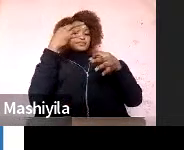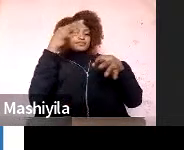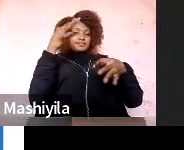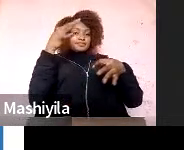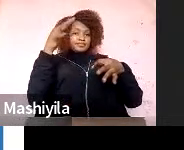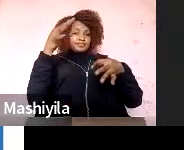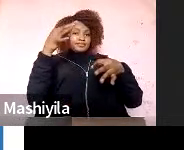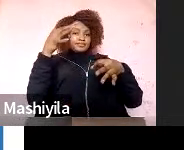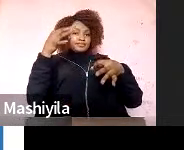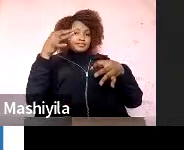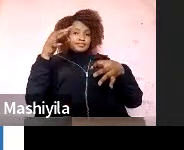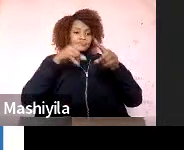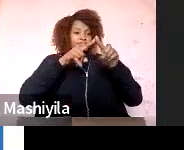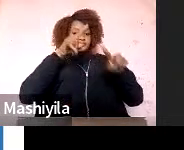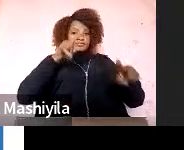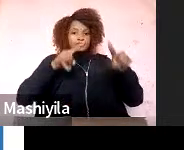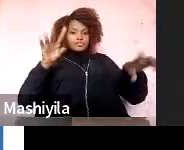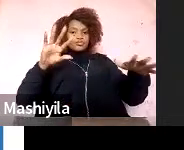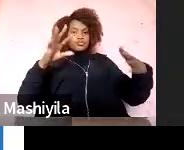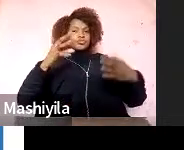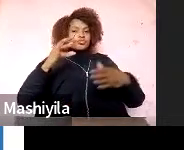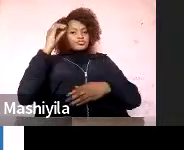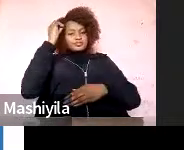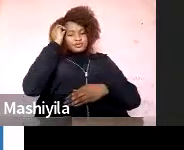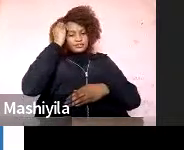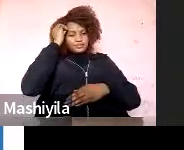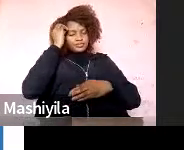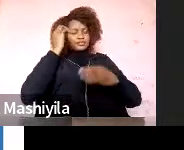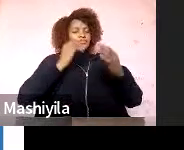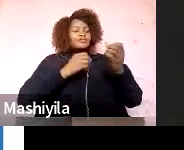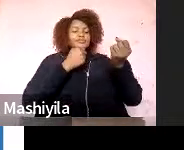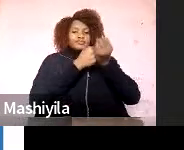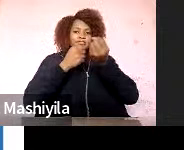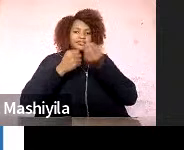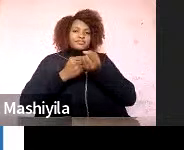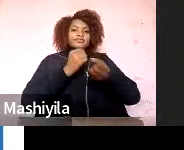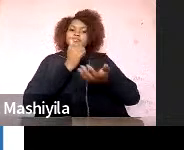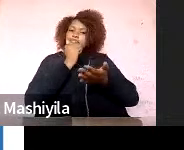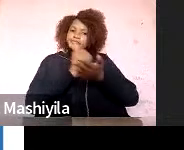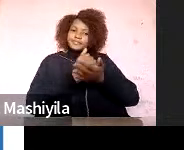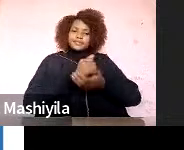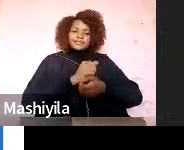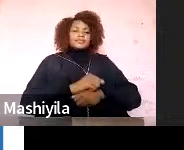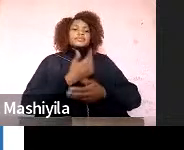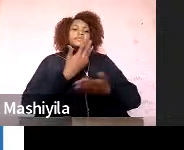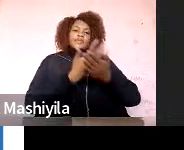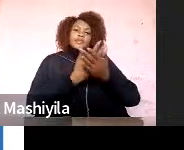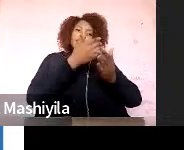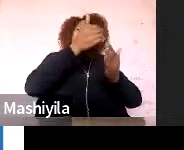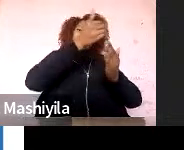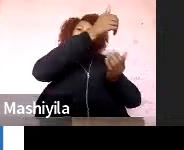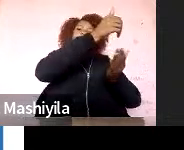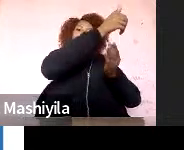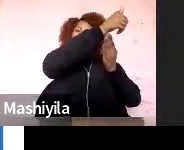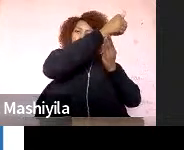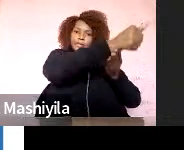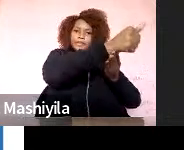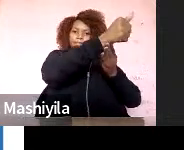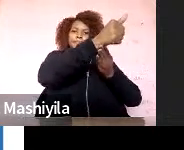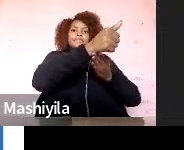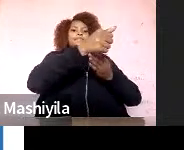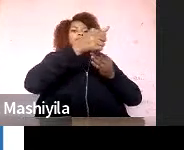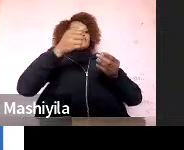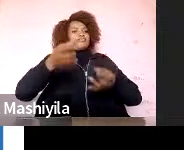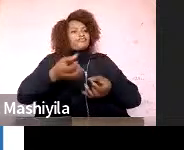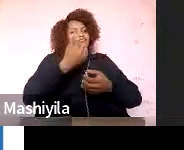the form there is not enough space, you are allowed to attach an extra page and complete the other information